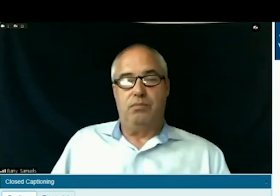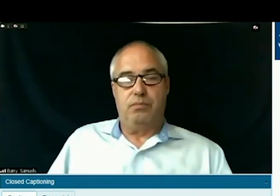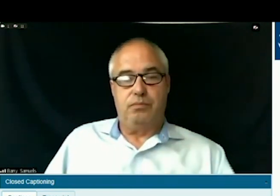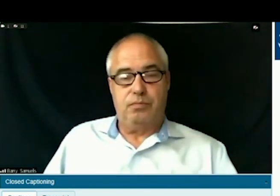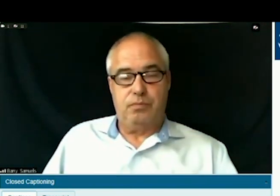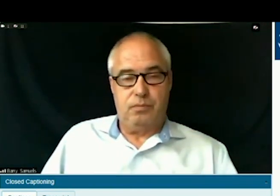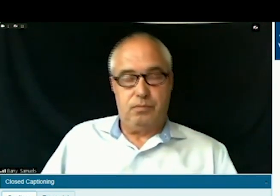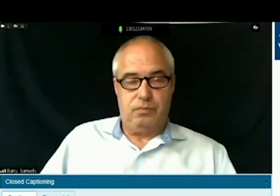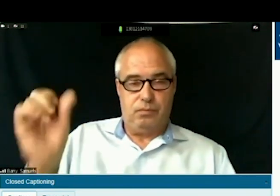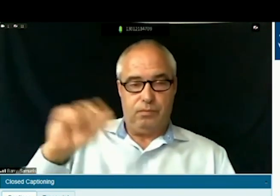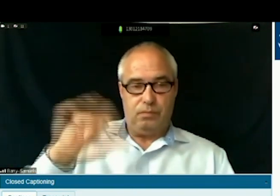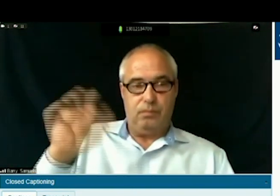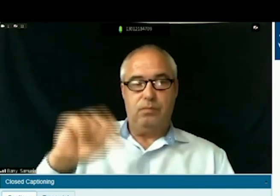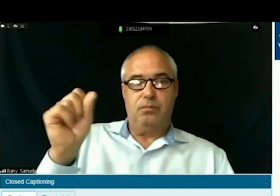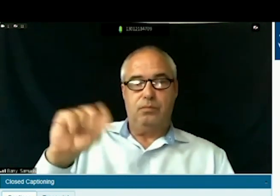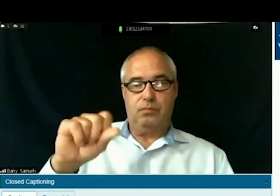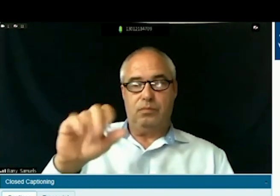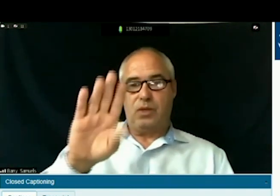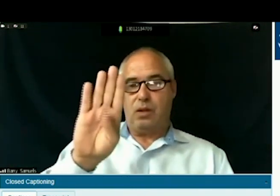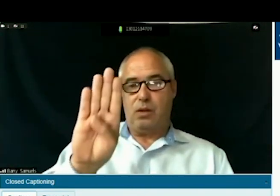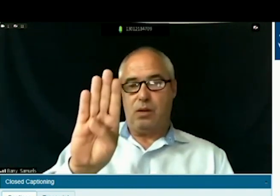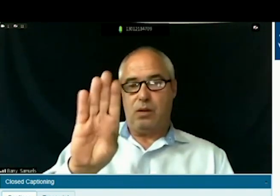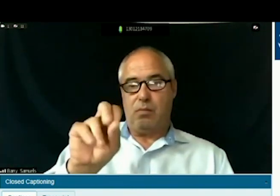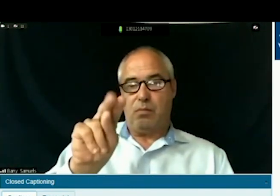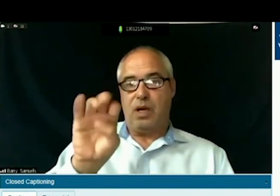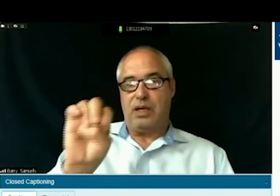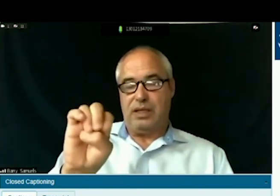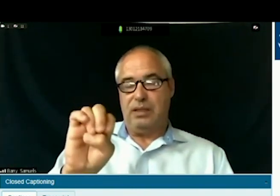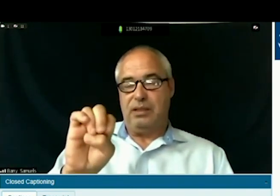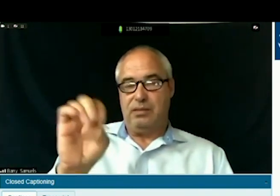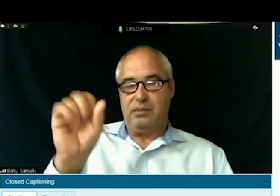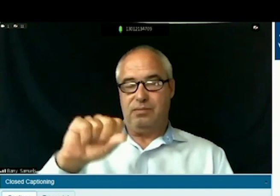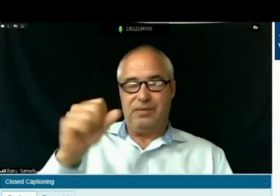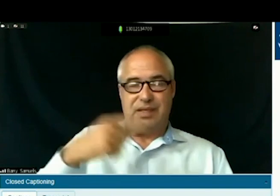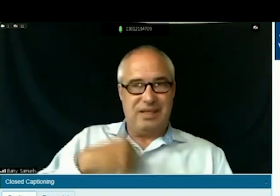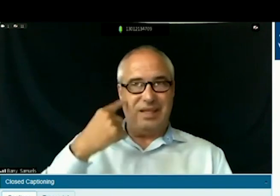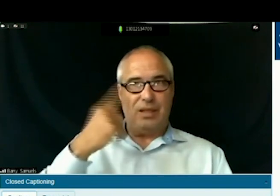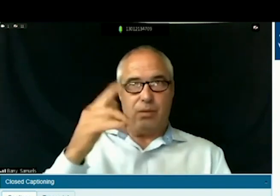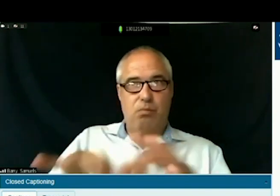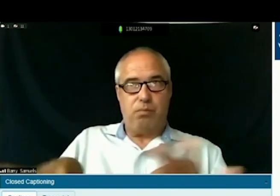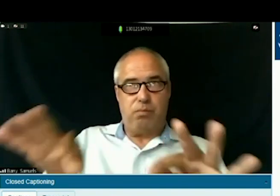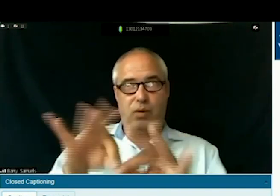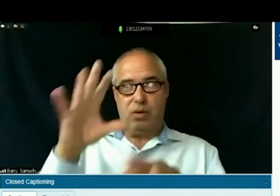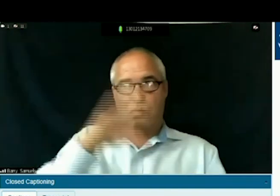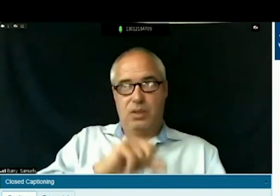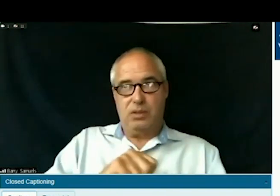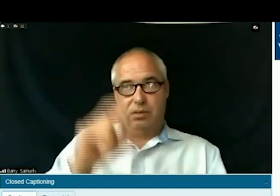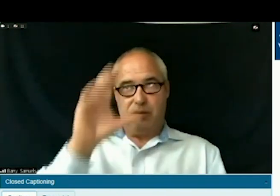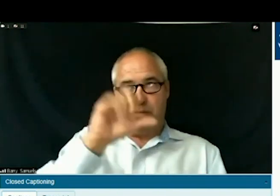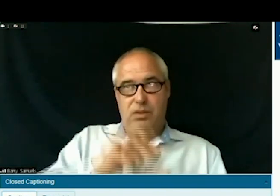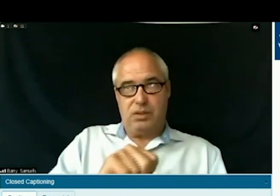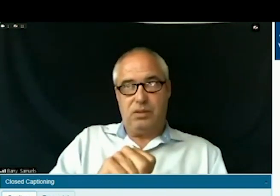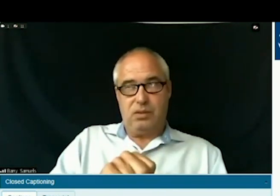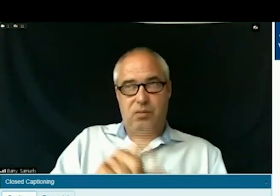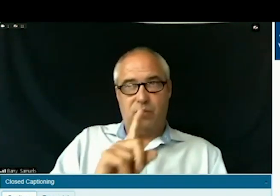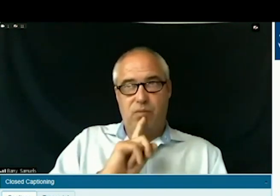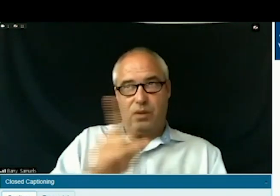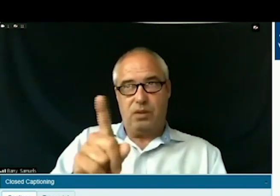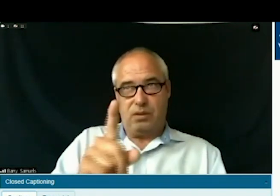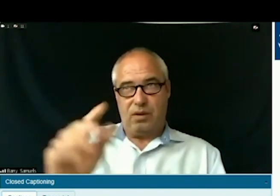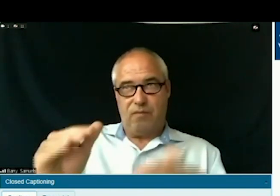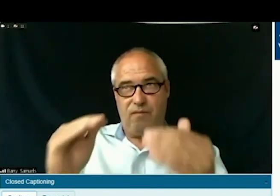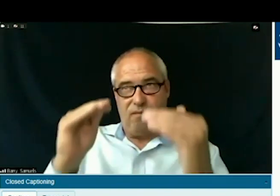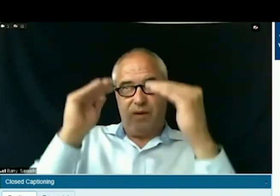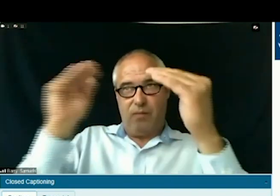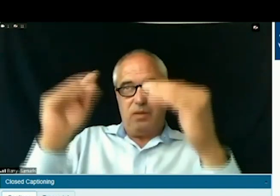Yeah, I also, Mrs. Bonnie, want to add, I think that is such an important and often missed nuance, right? And that's really been elevated in the